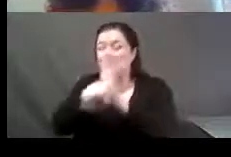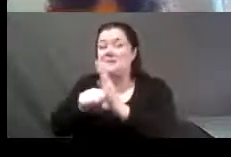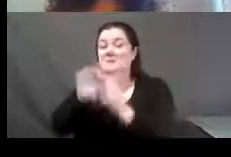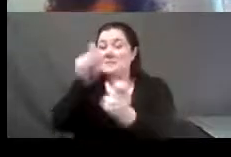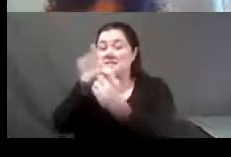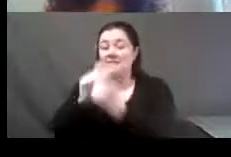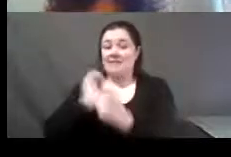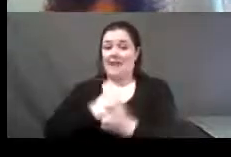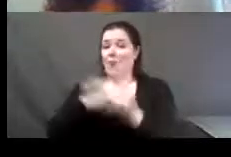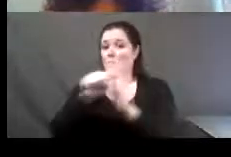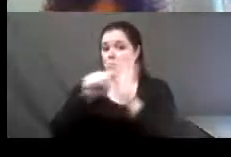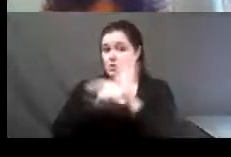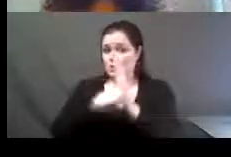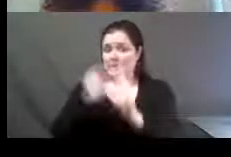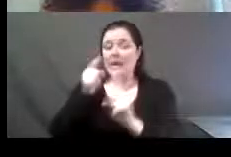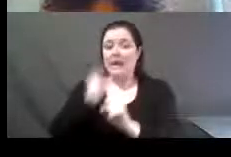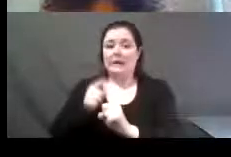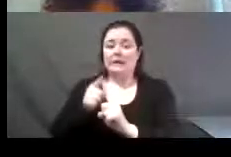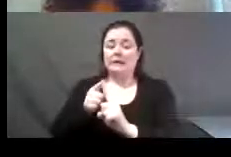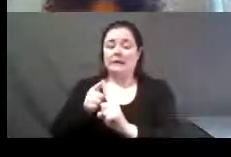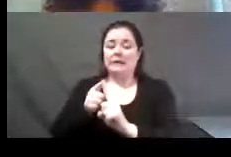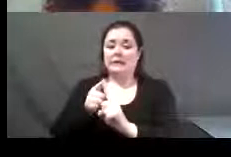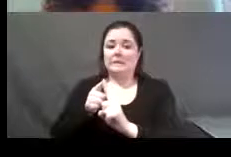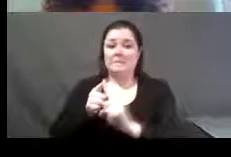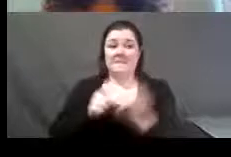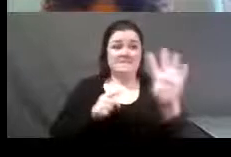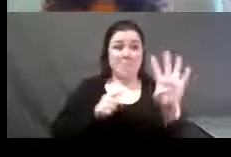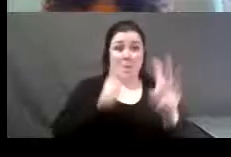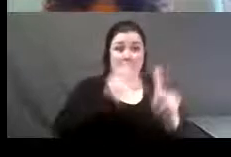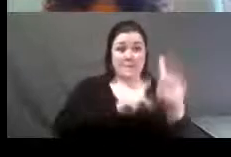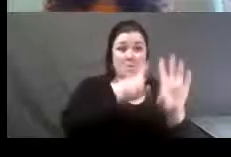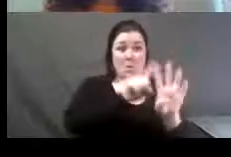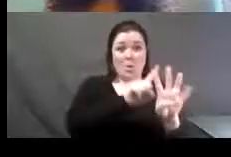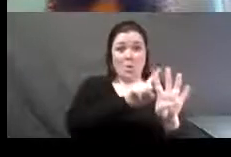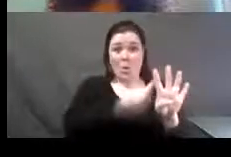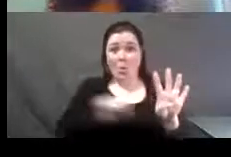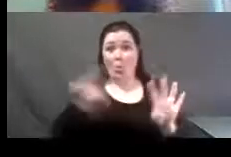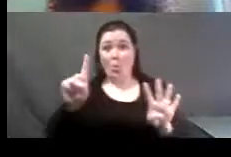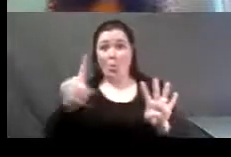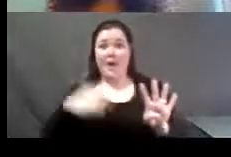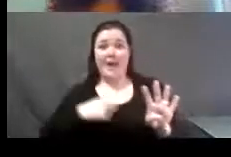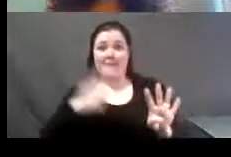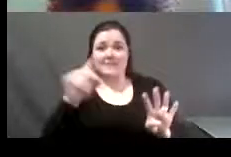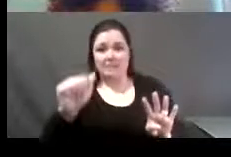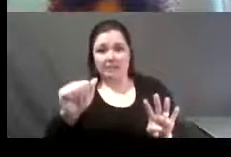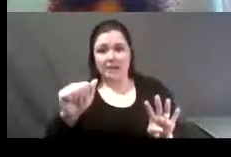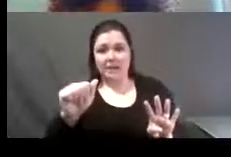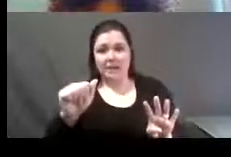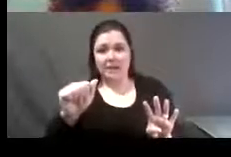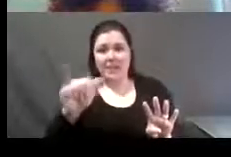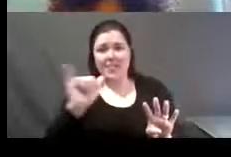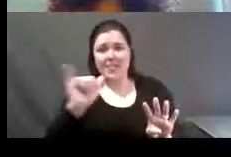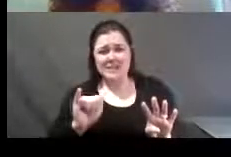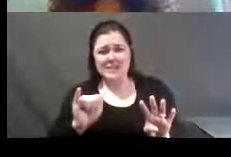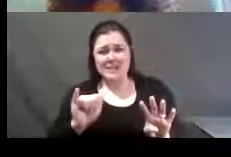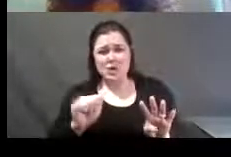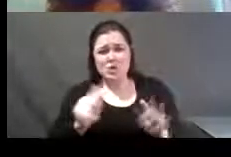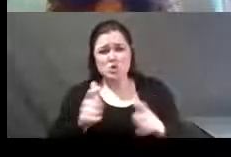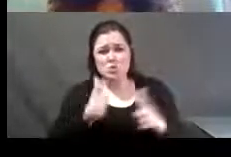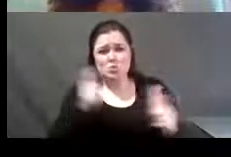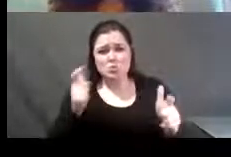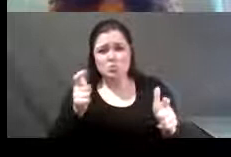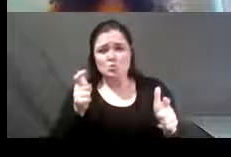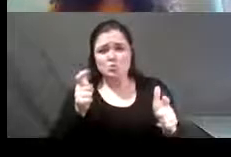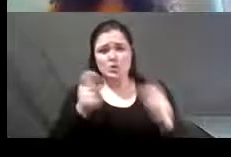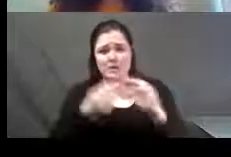state, about 1 out of 4 people live with a disability. That's a significant